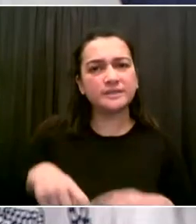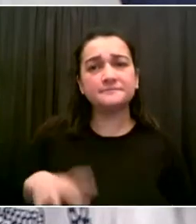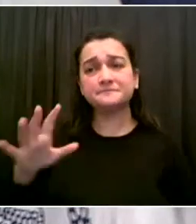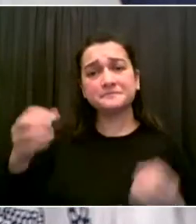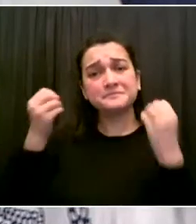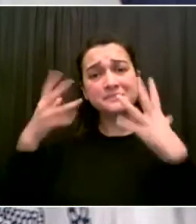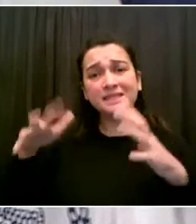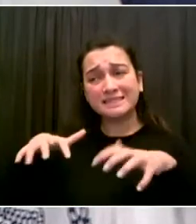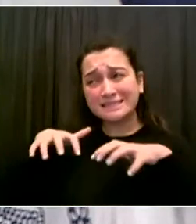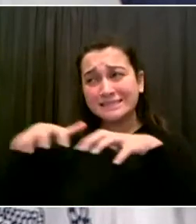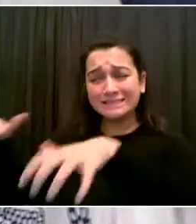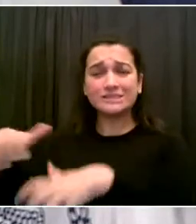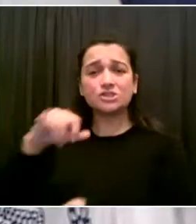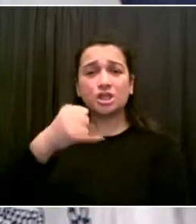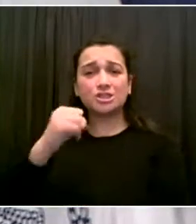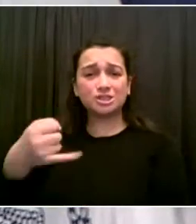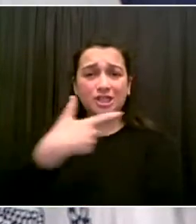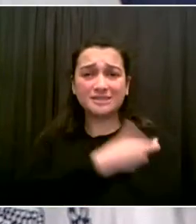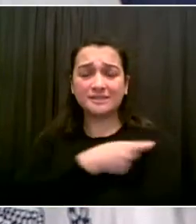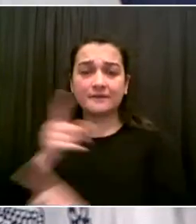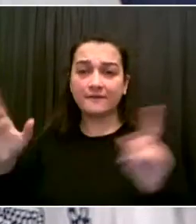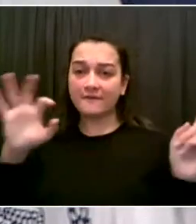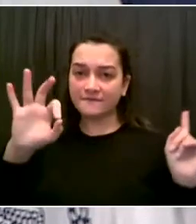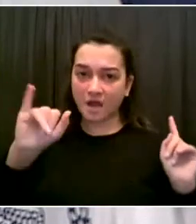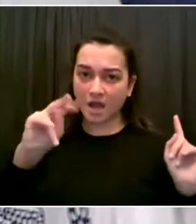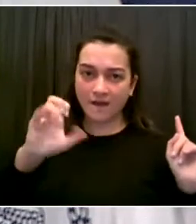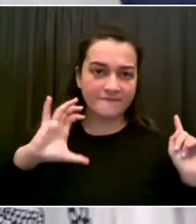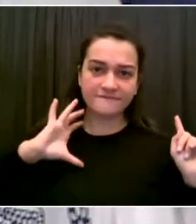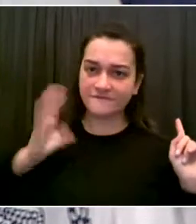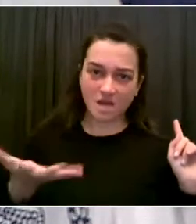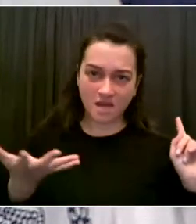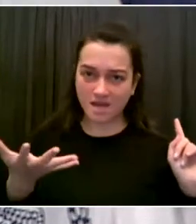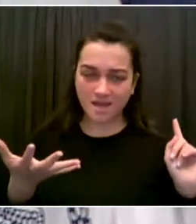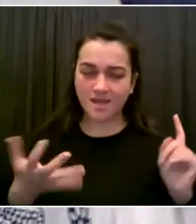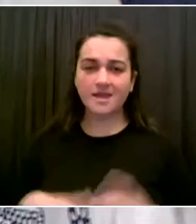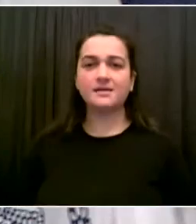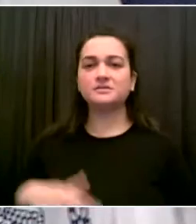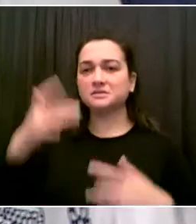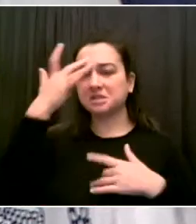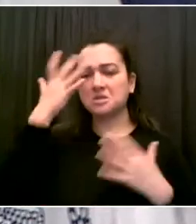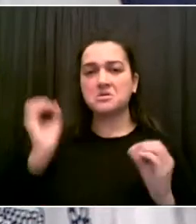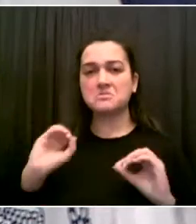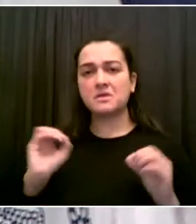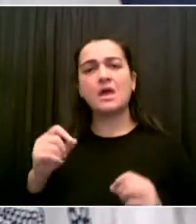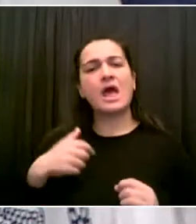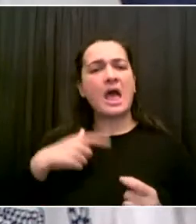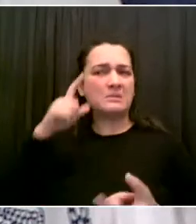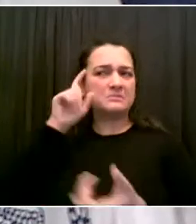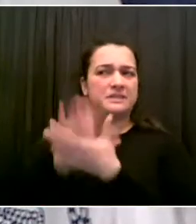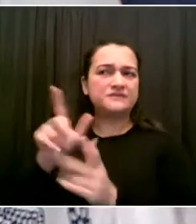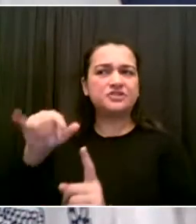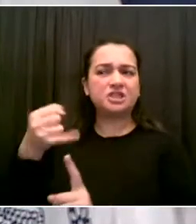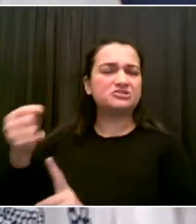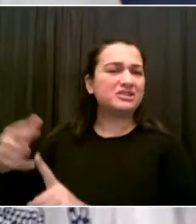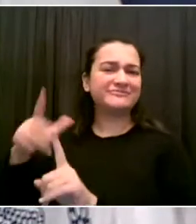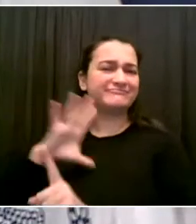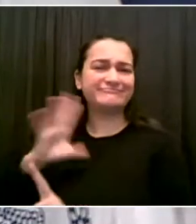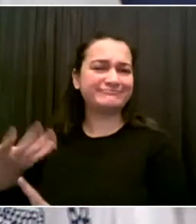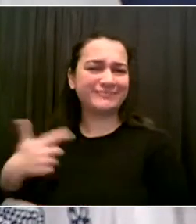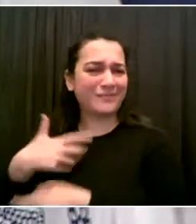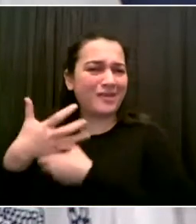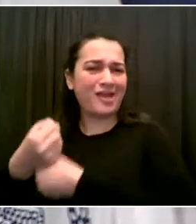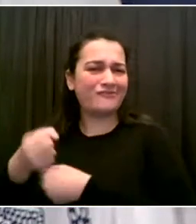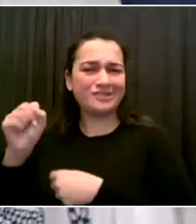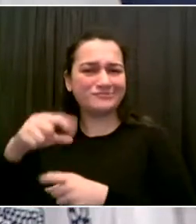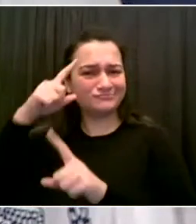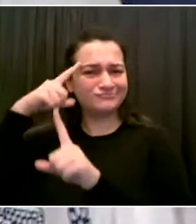can easily continue to go on with Johnson & Johnson, maybe with certain parameters. But it doesn't change my view in the